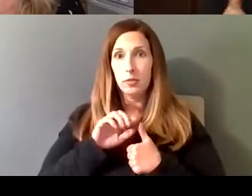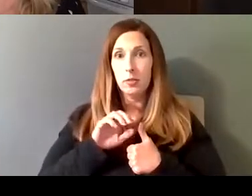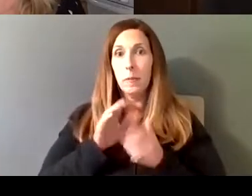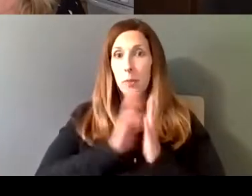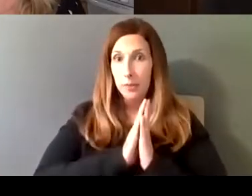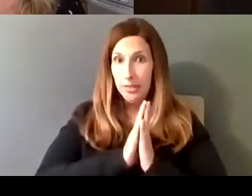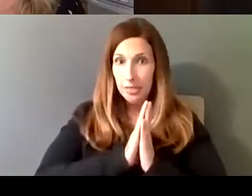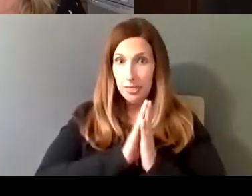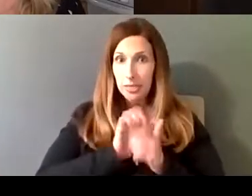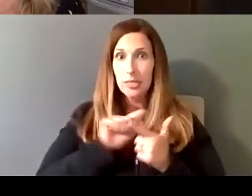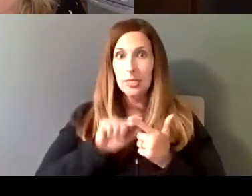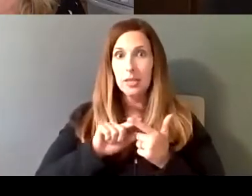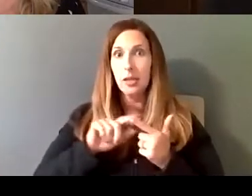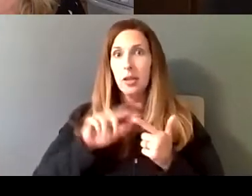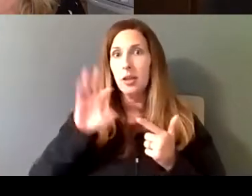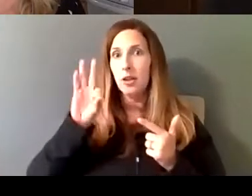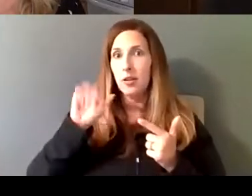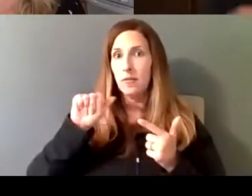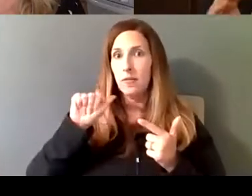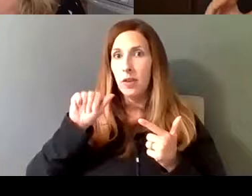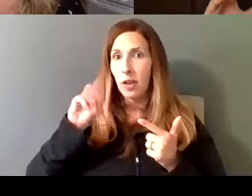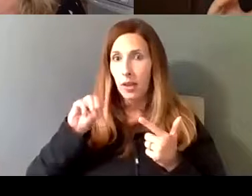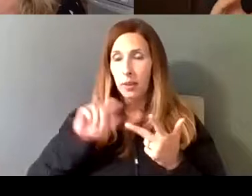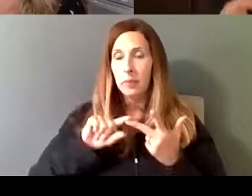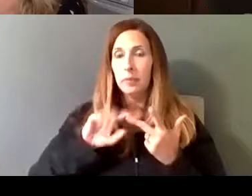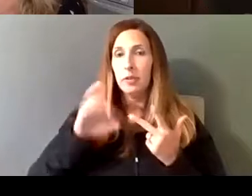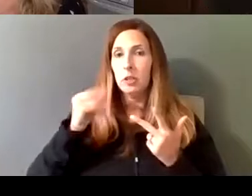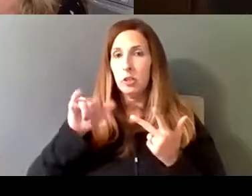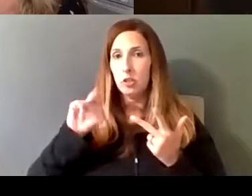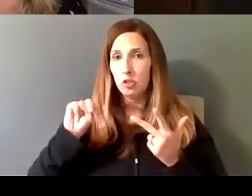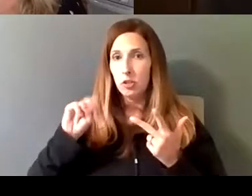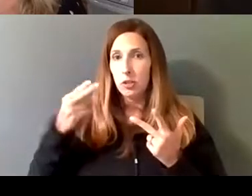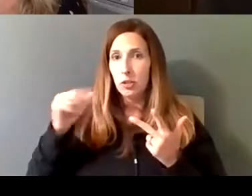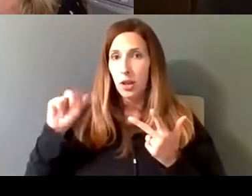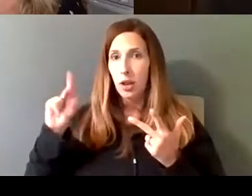Burmese, Falam, Chinhaka,